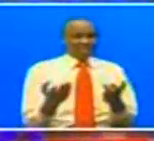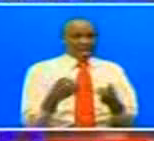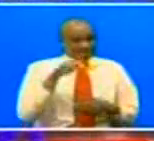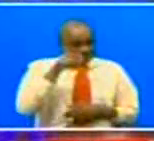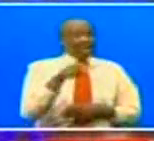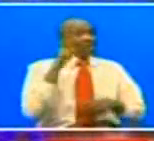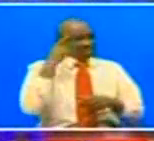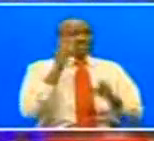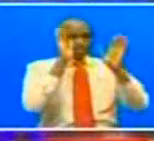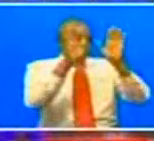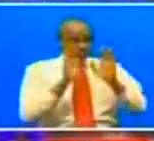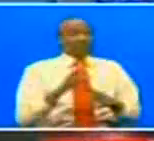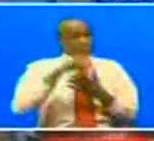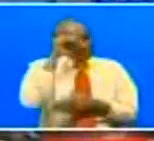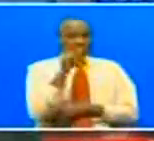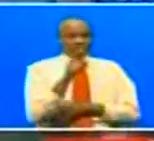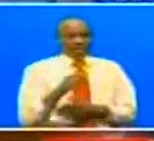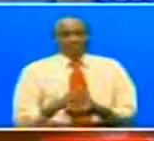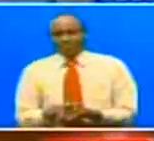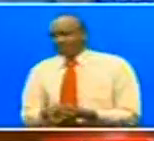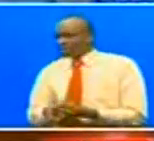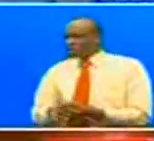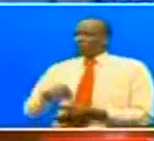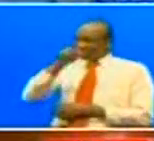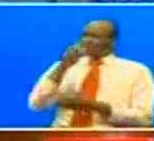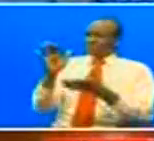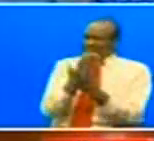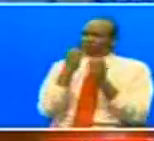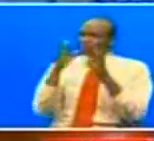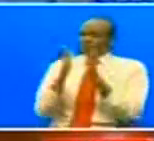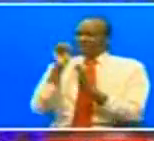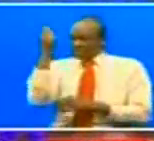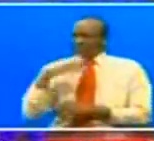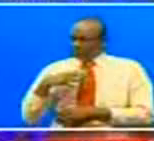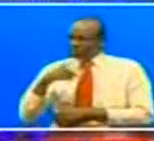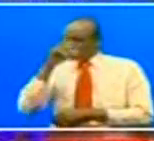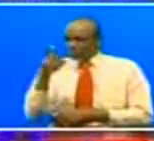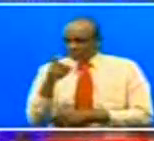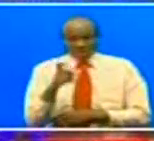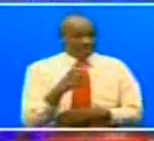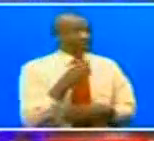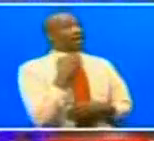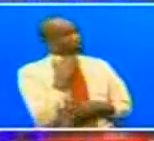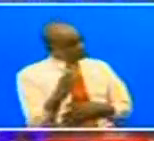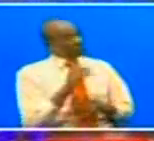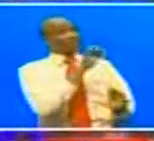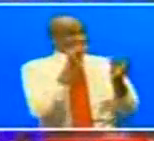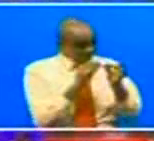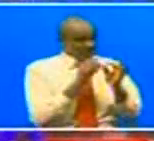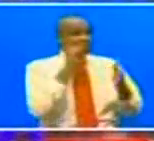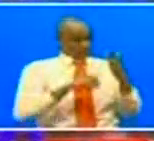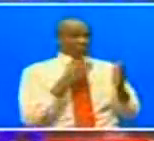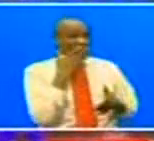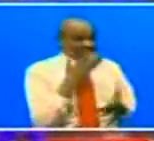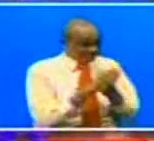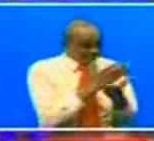it's important to learn those lessons. Did you share your intelligence with the Kenyans? So I don't want to get into specifics about exactly what was